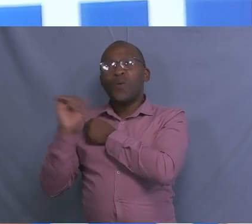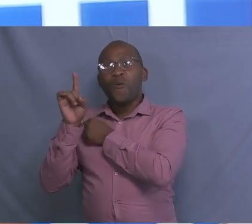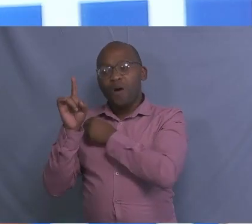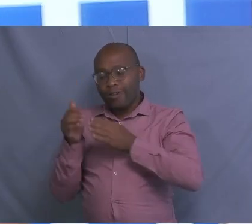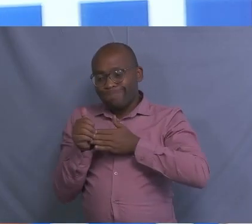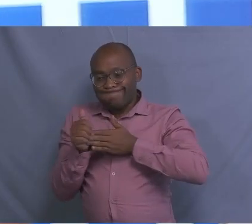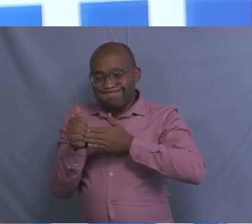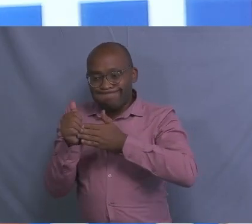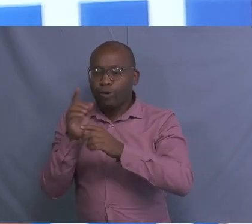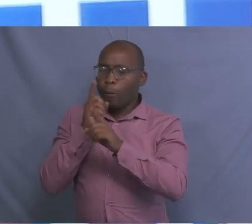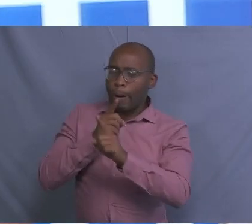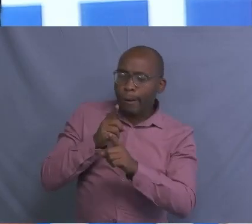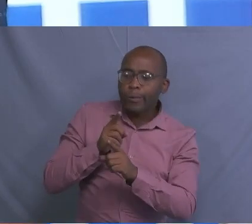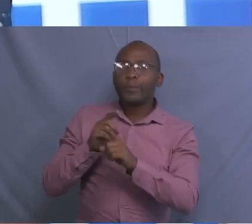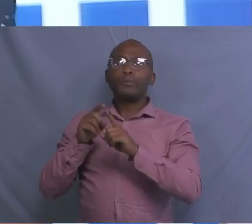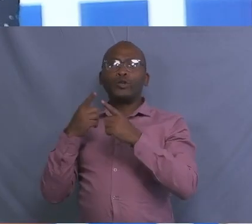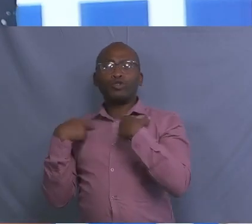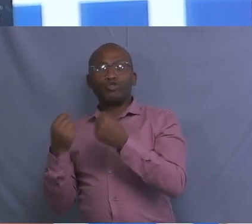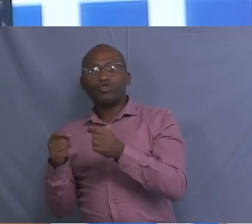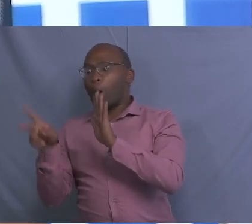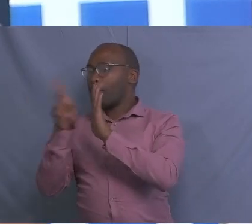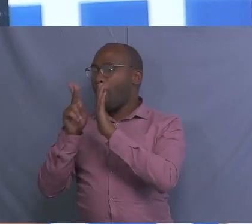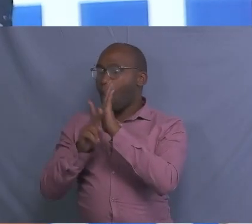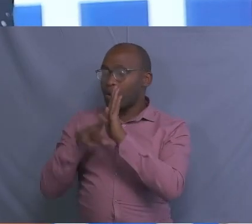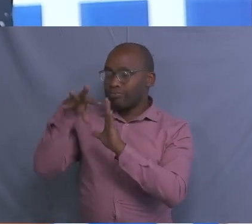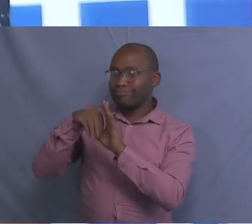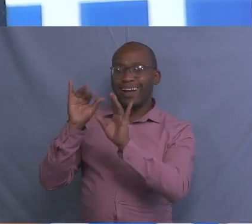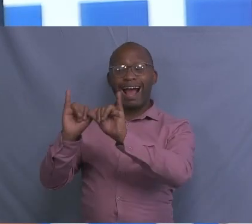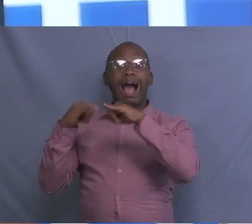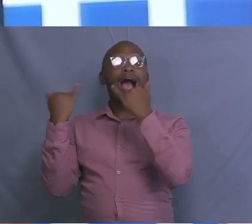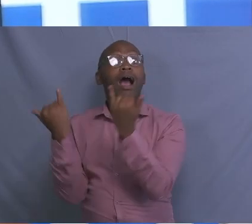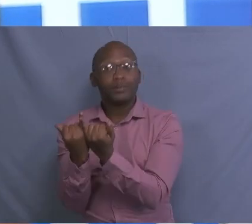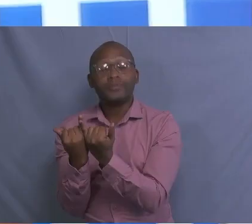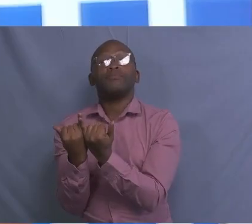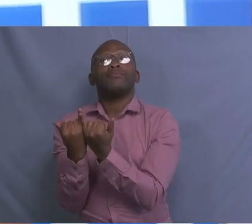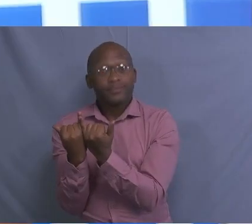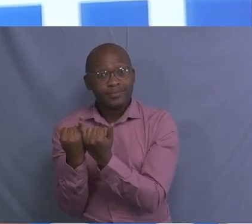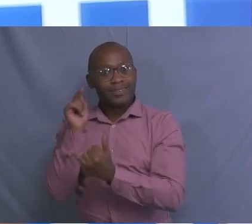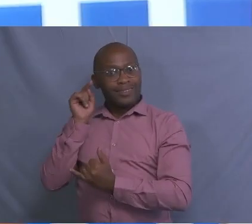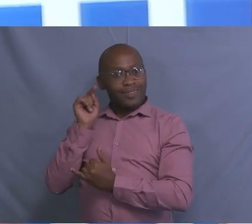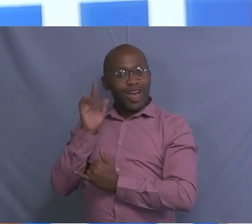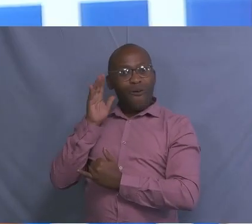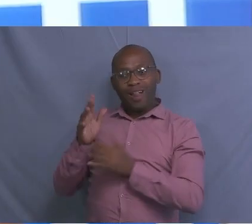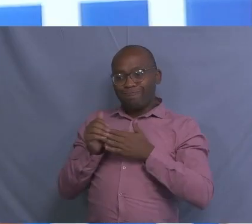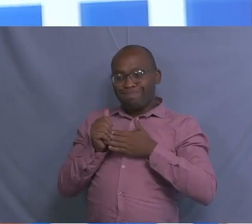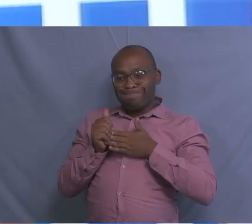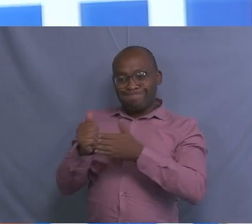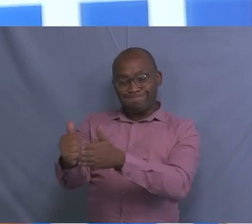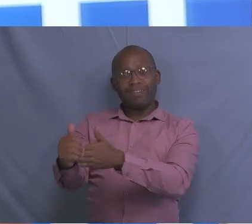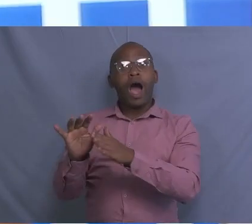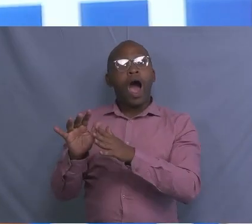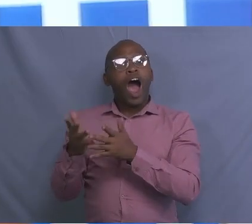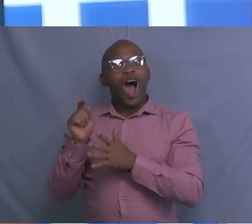procedures, practices. They need policies that are also going to govern the way that the companies are going to be directed